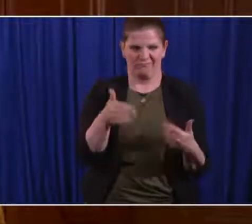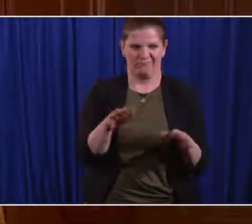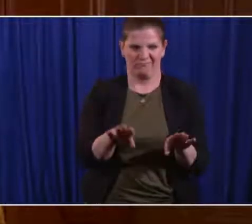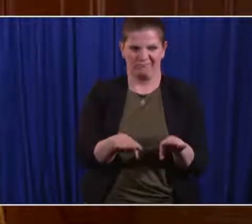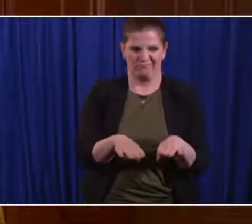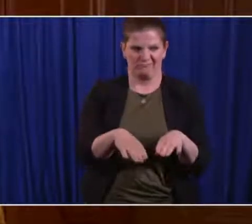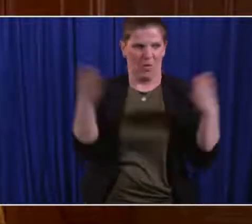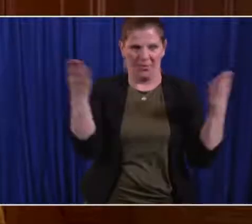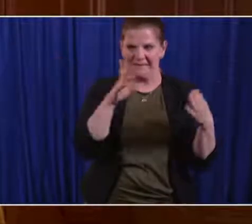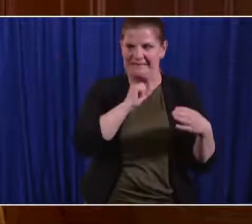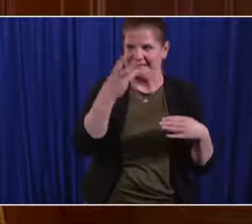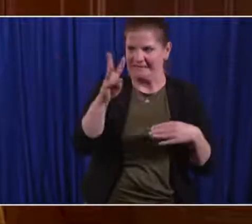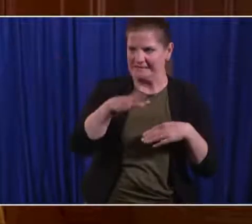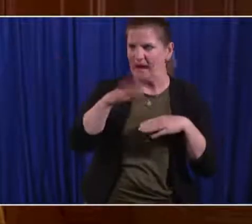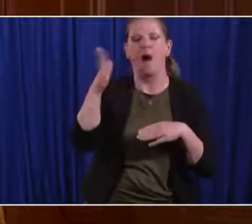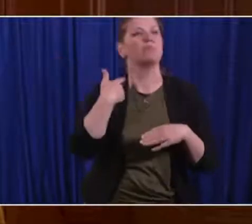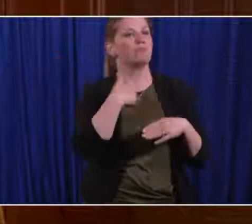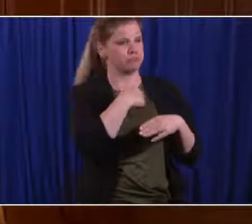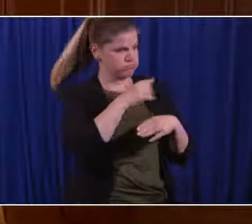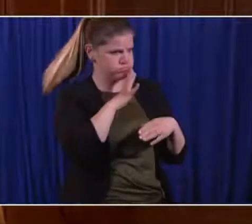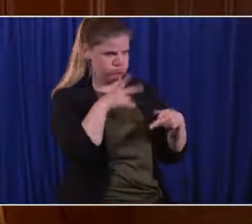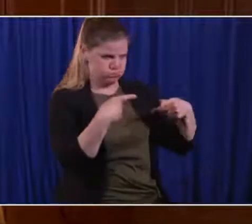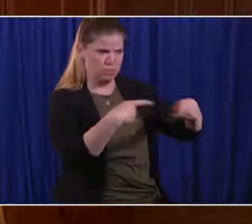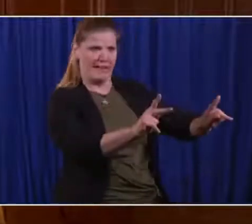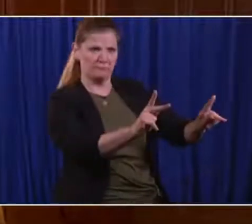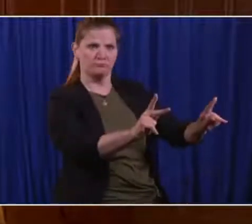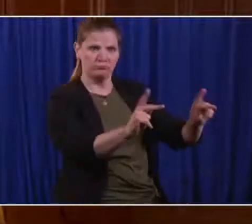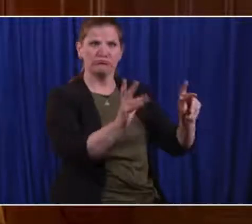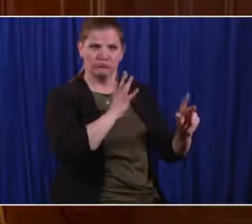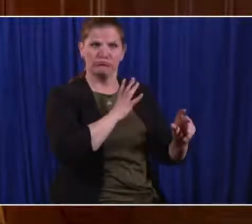permission to do that. What we don't want is any